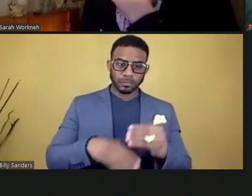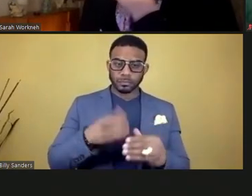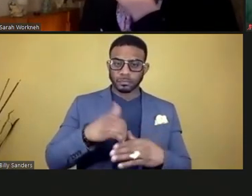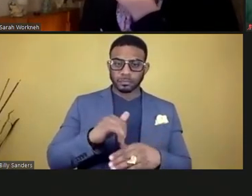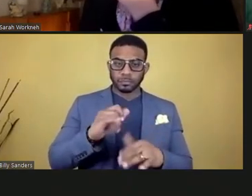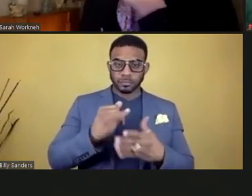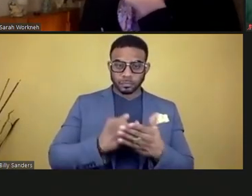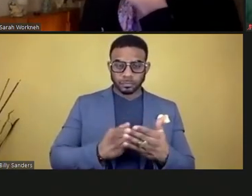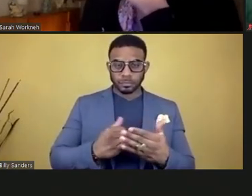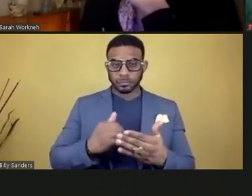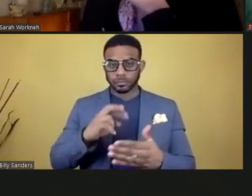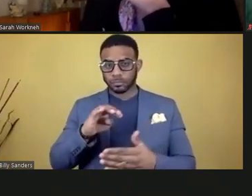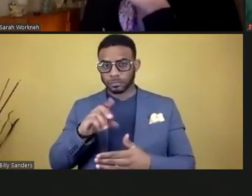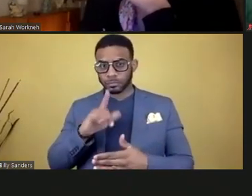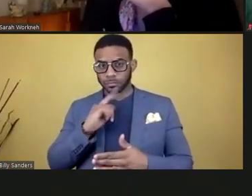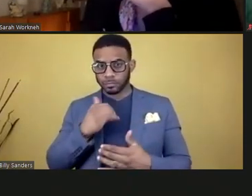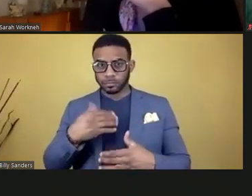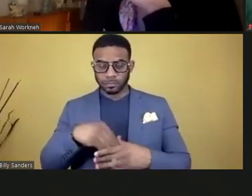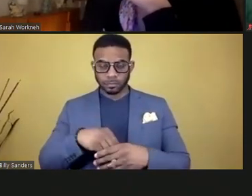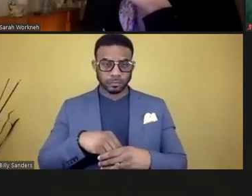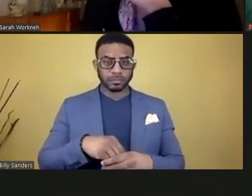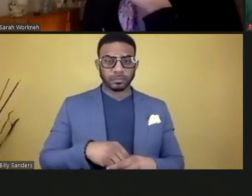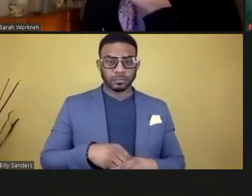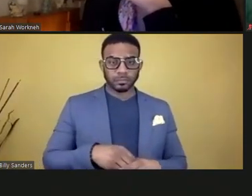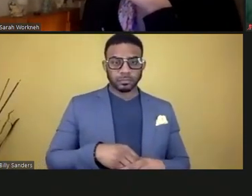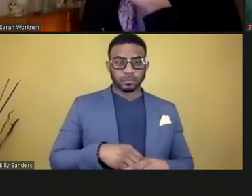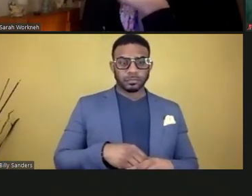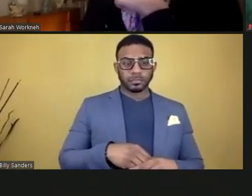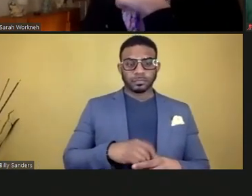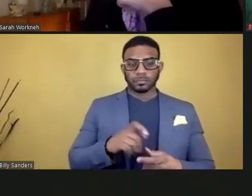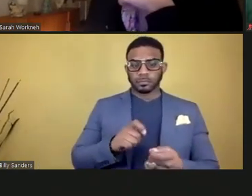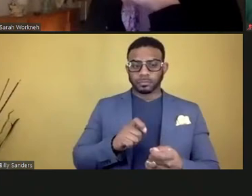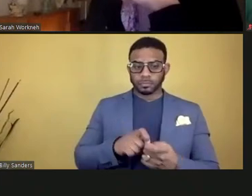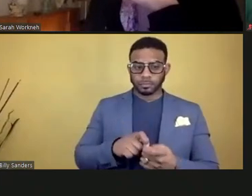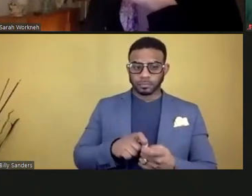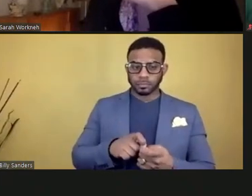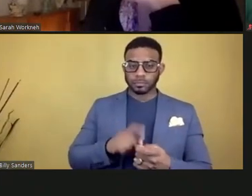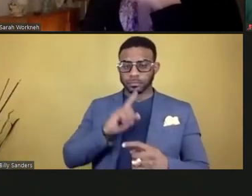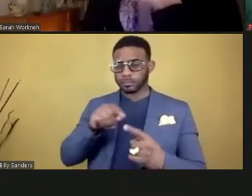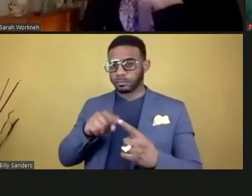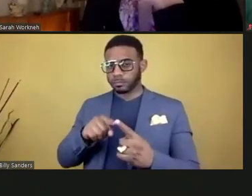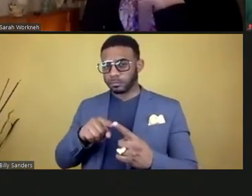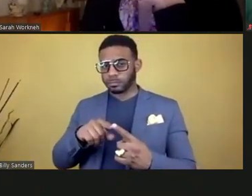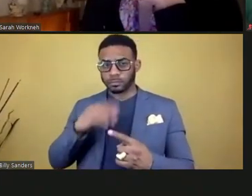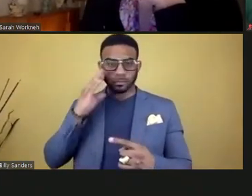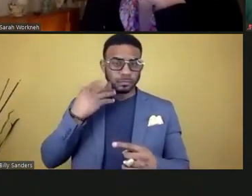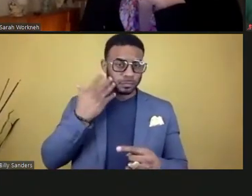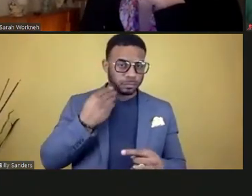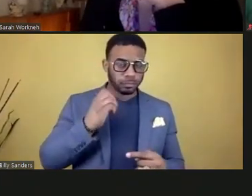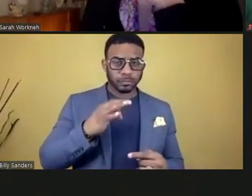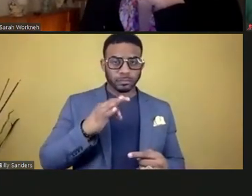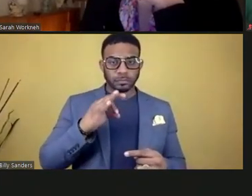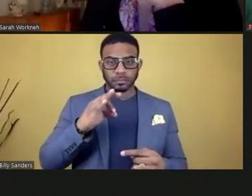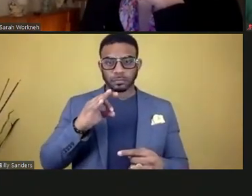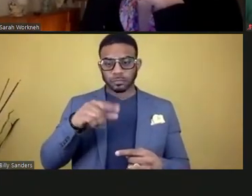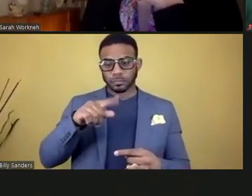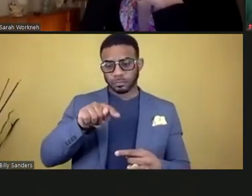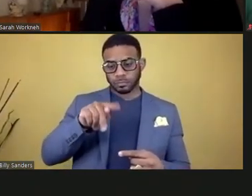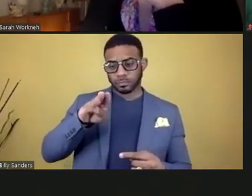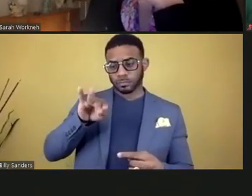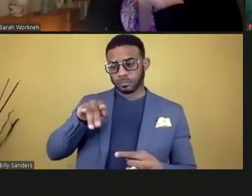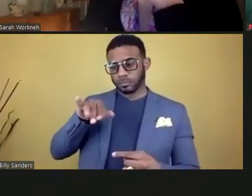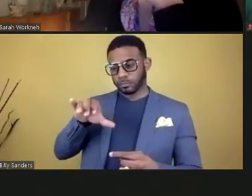artist residency is a container. And we're specifically talking about the experiences of QT BIPOC